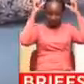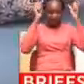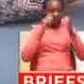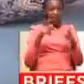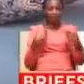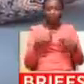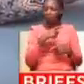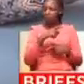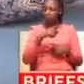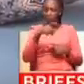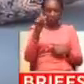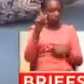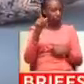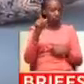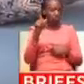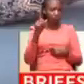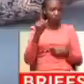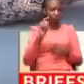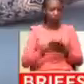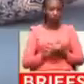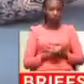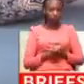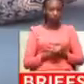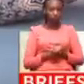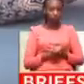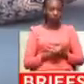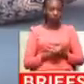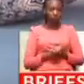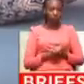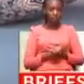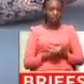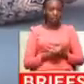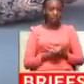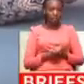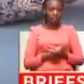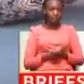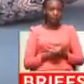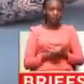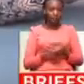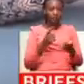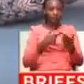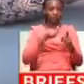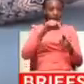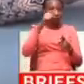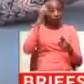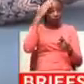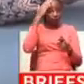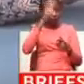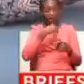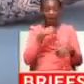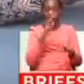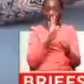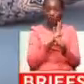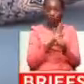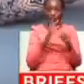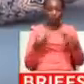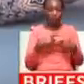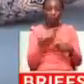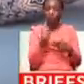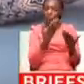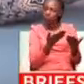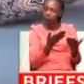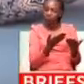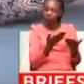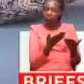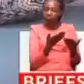escape, they don't really go after them that hard. But, you know, there's a lot of people who fall for that, you